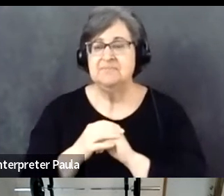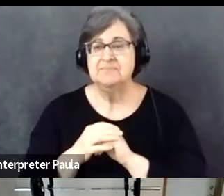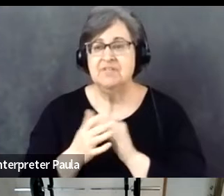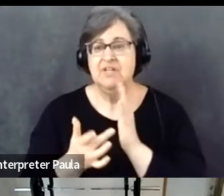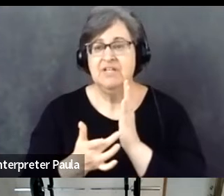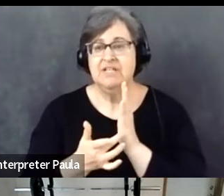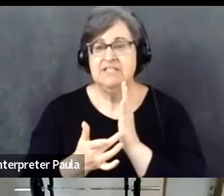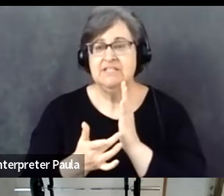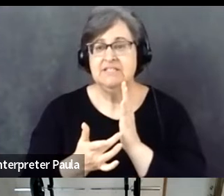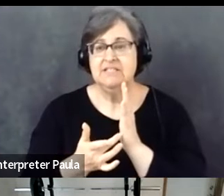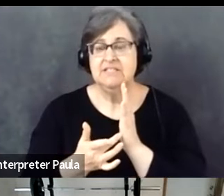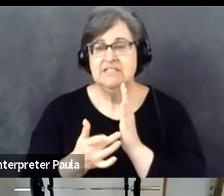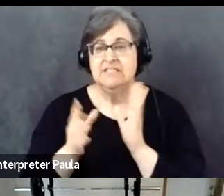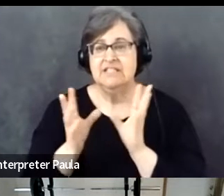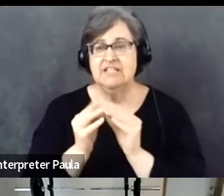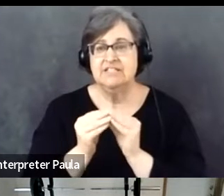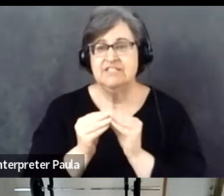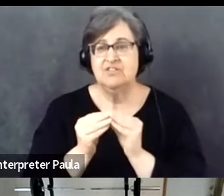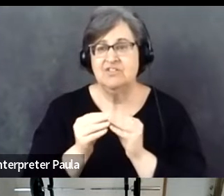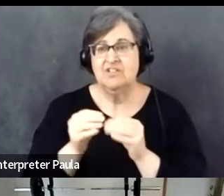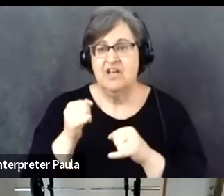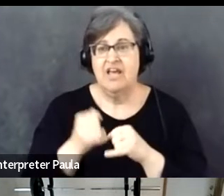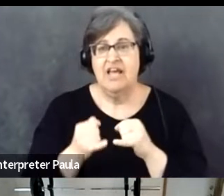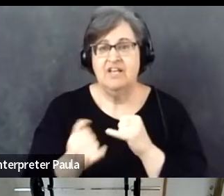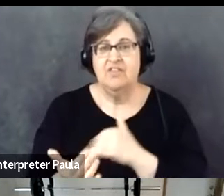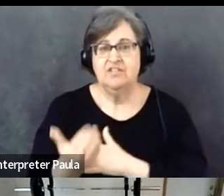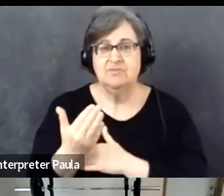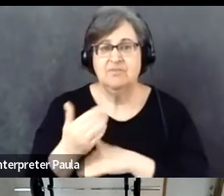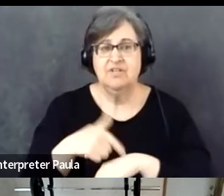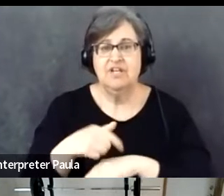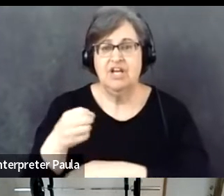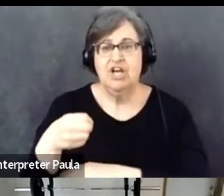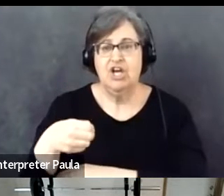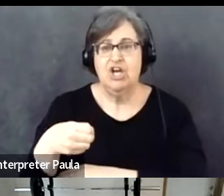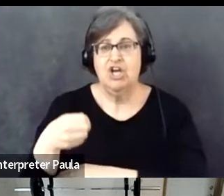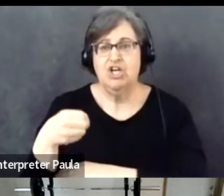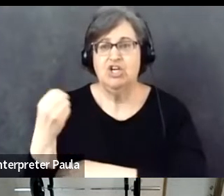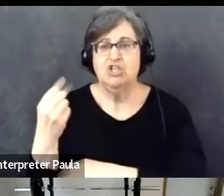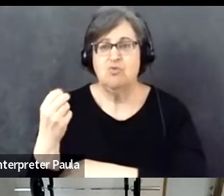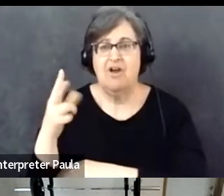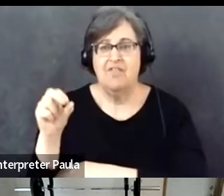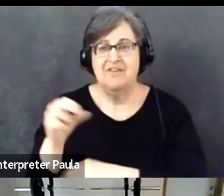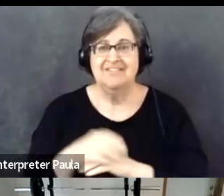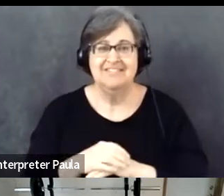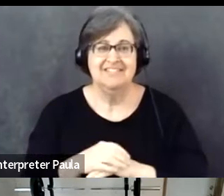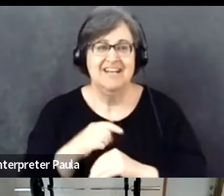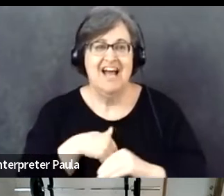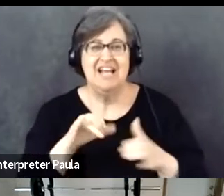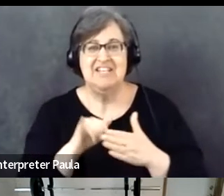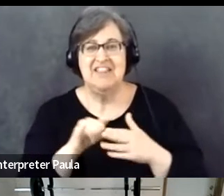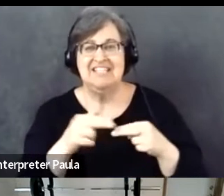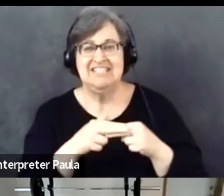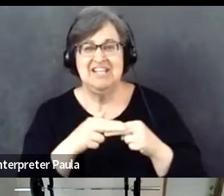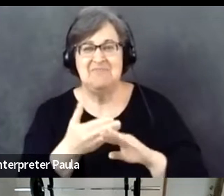technically, Bill, the session ended this morning at 12:10. Sorry, yep. I did that slide before